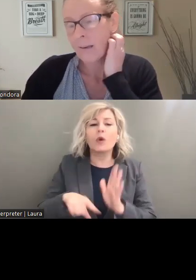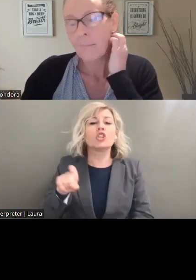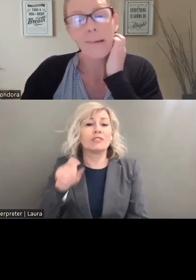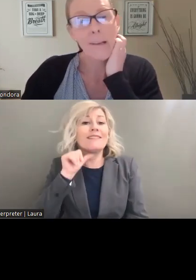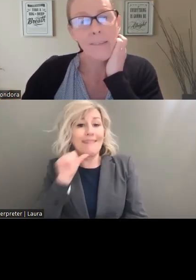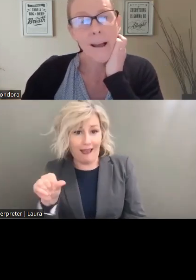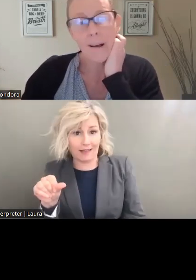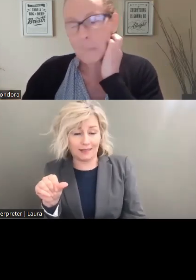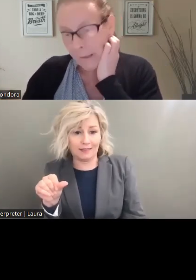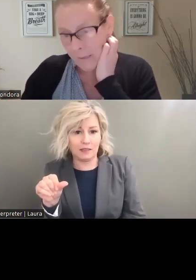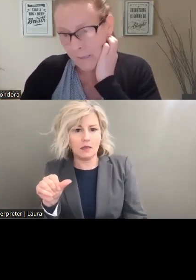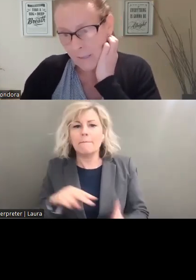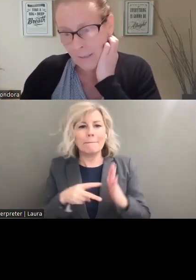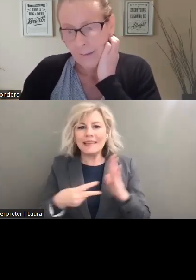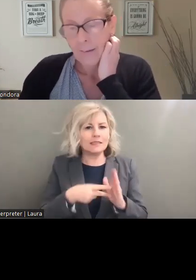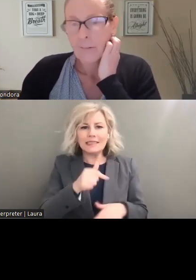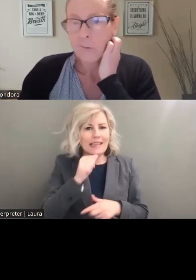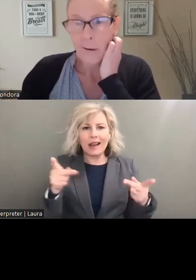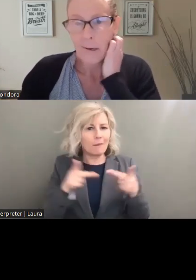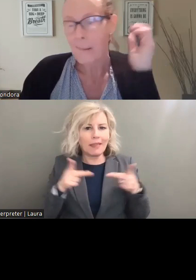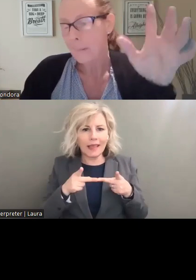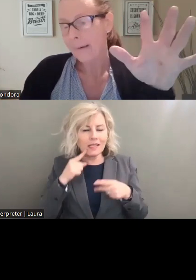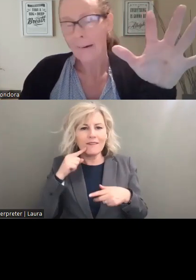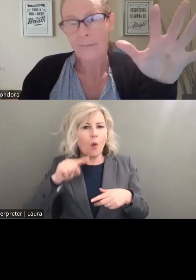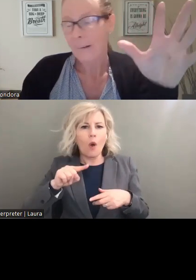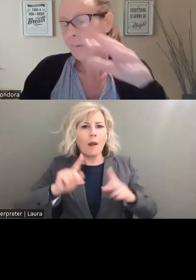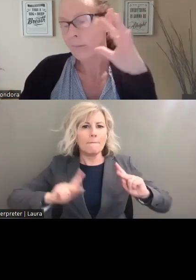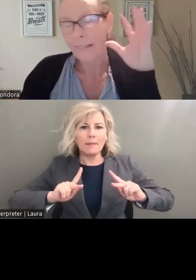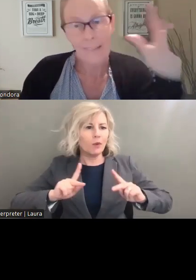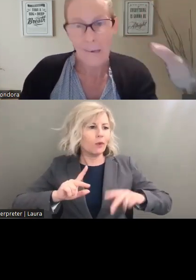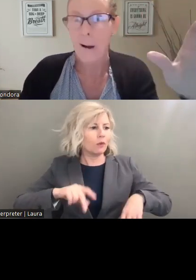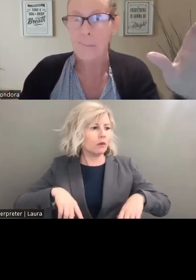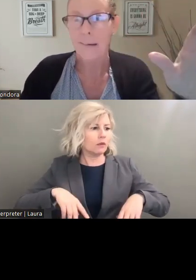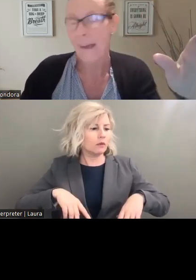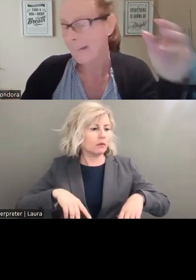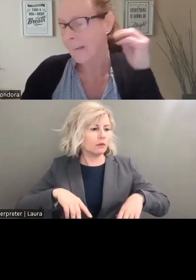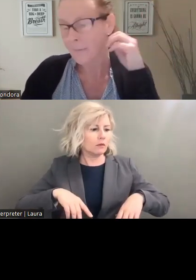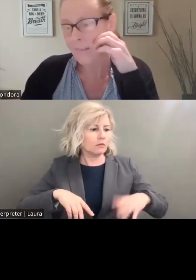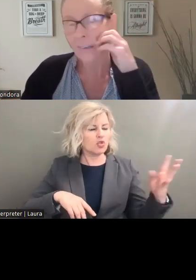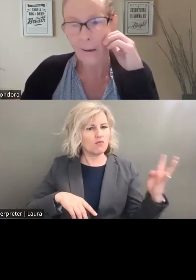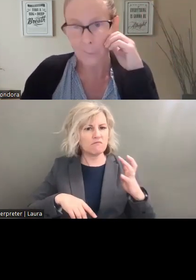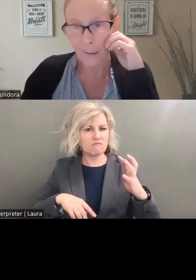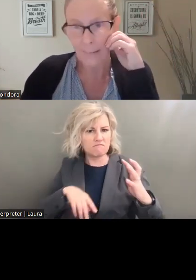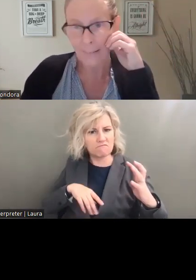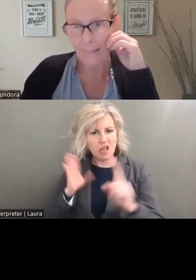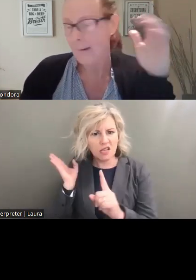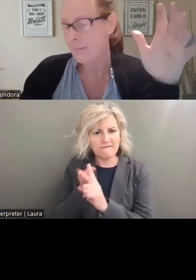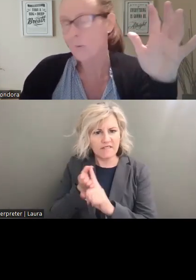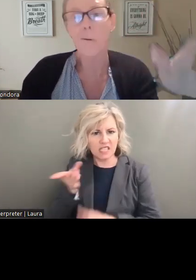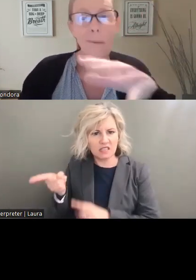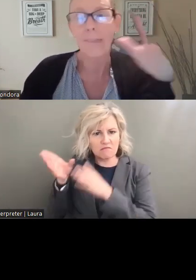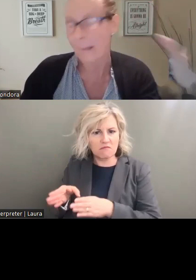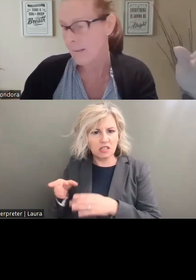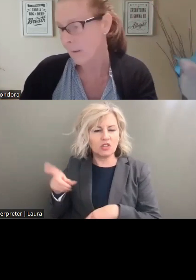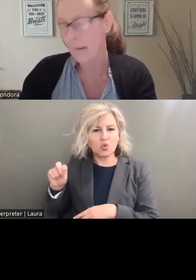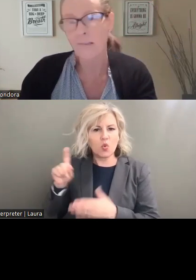okay? Meaning it's not a place for people to kind of sort of team up and convince the loved one to kind of do